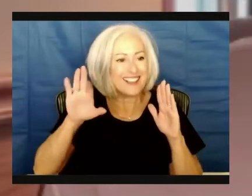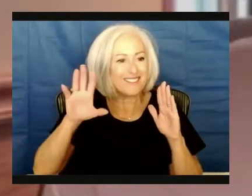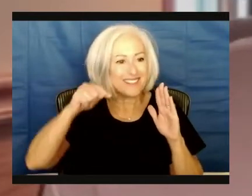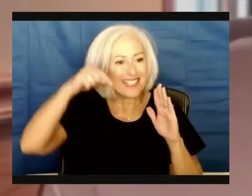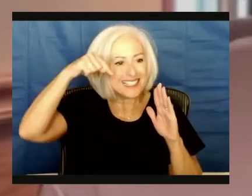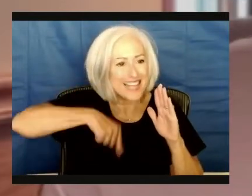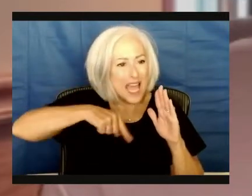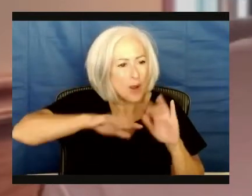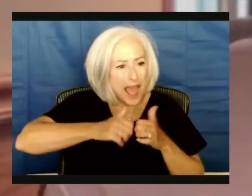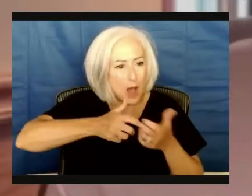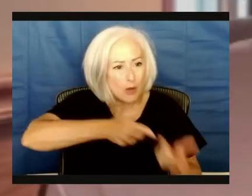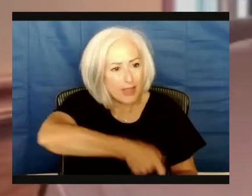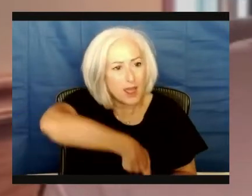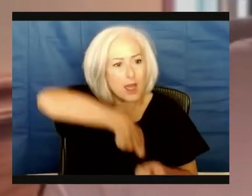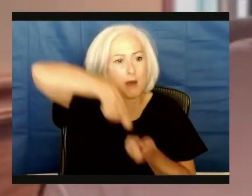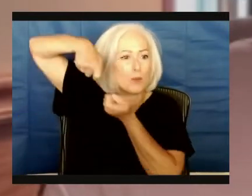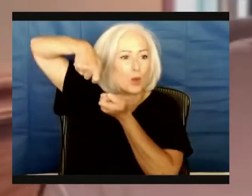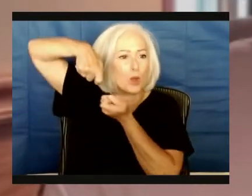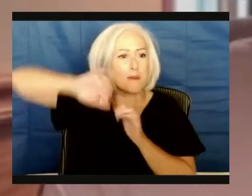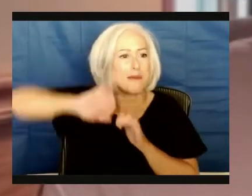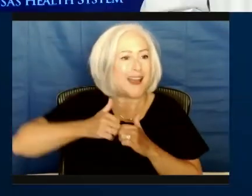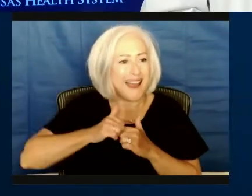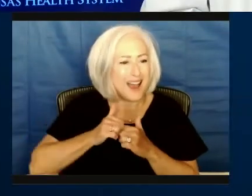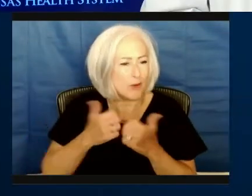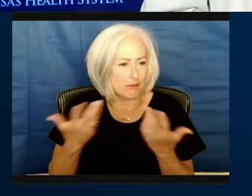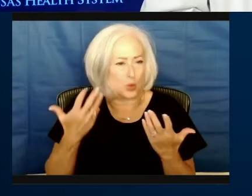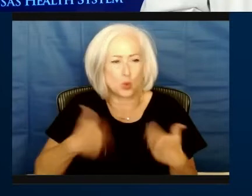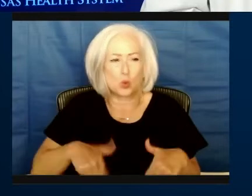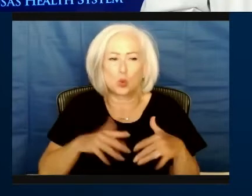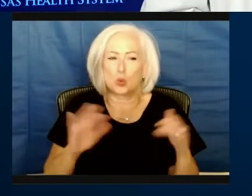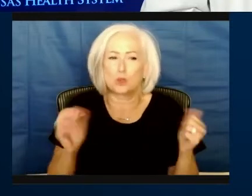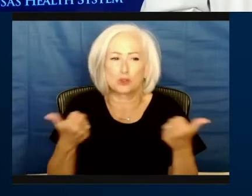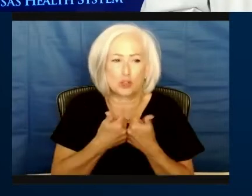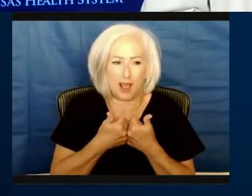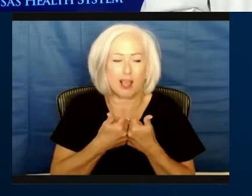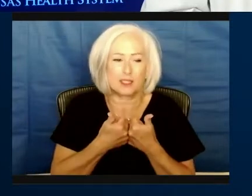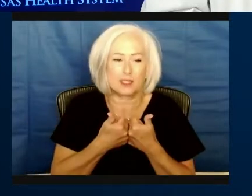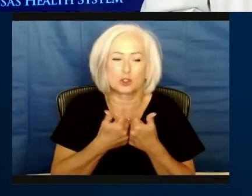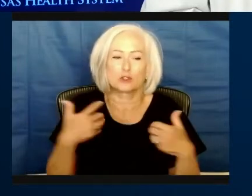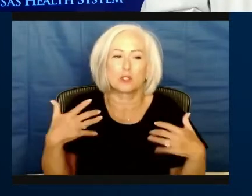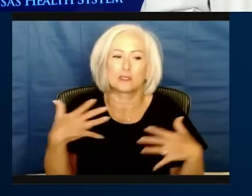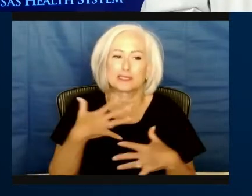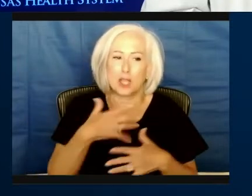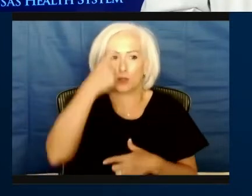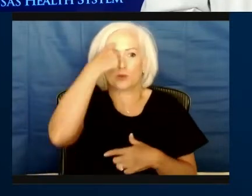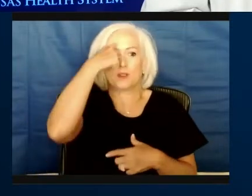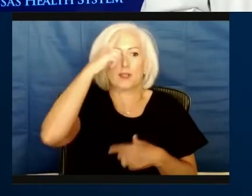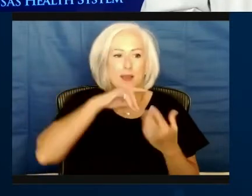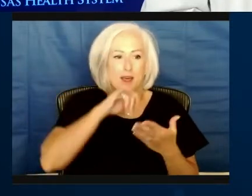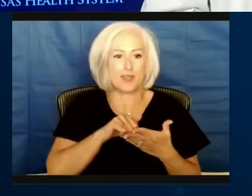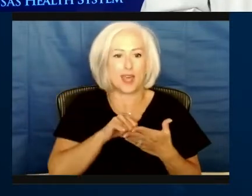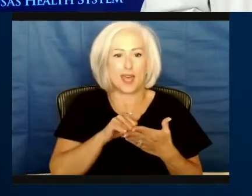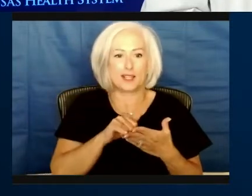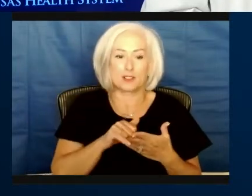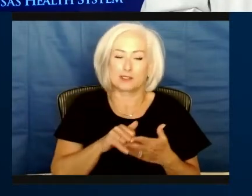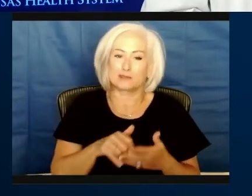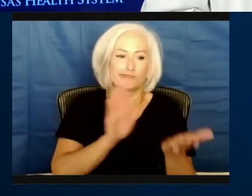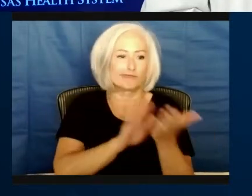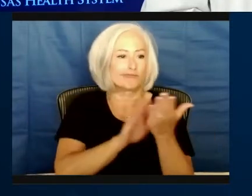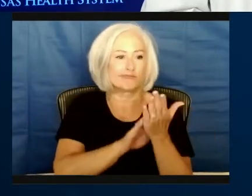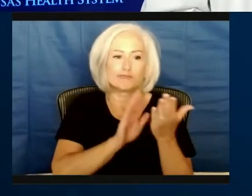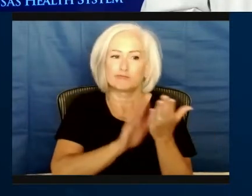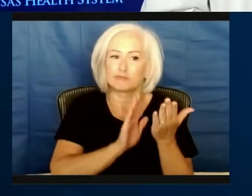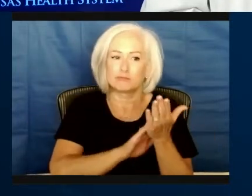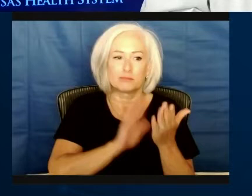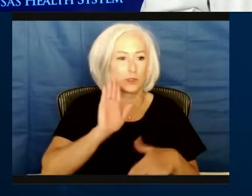train cars. And you know, just the challenge of that was just scary to even think about. You know, shout out to all the first responders who were out